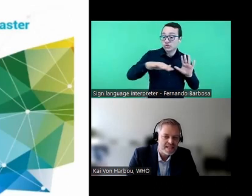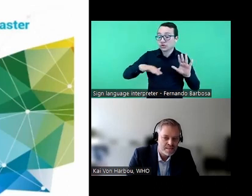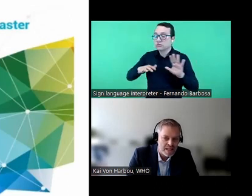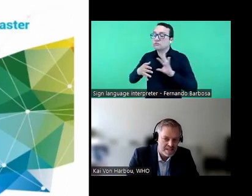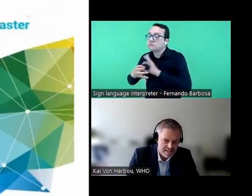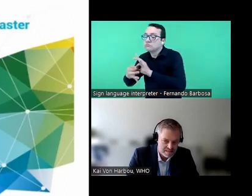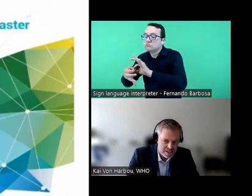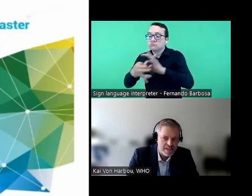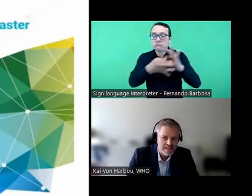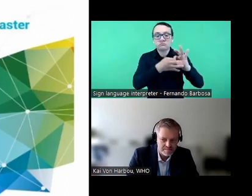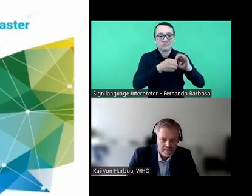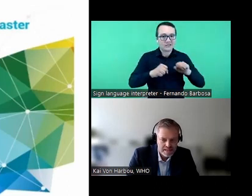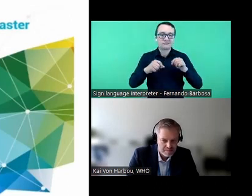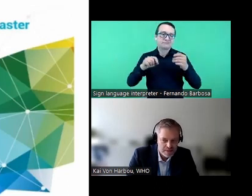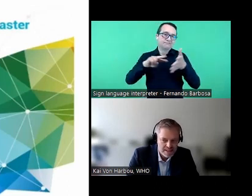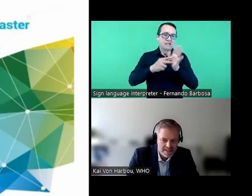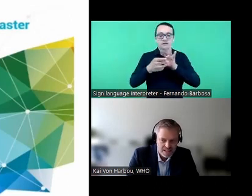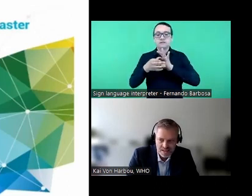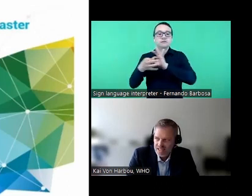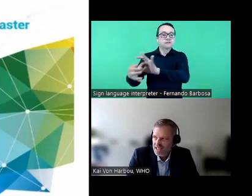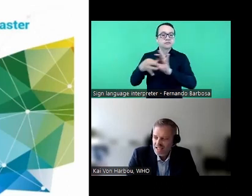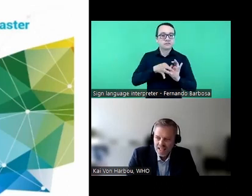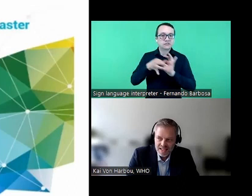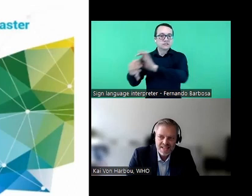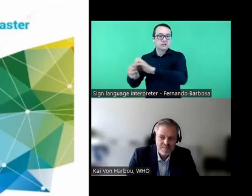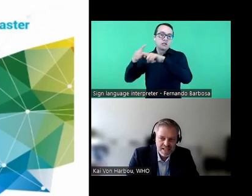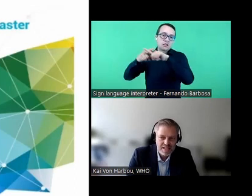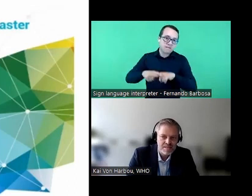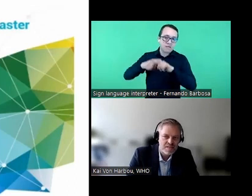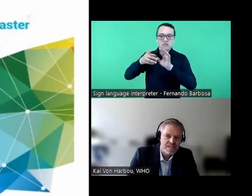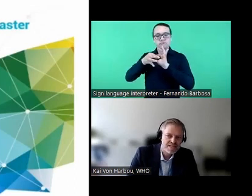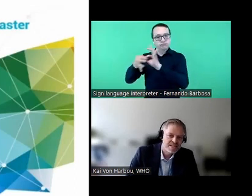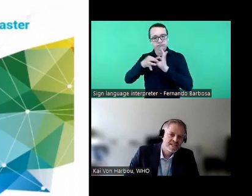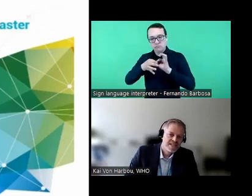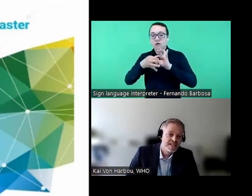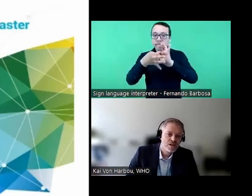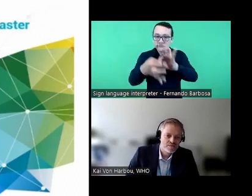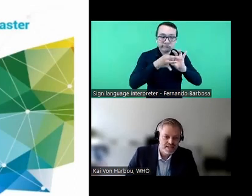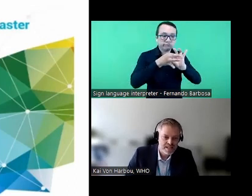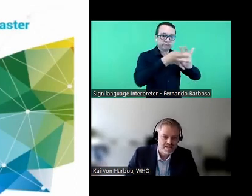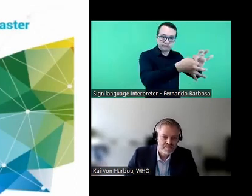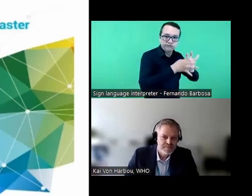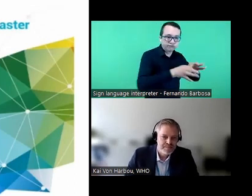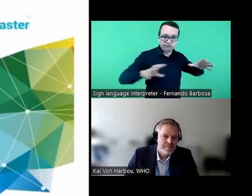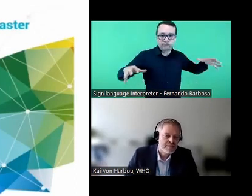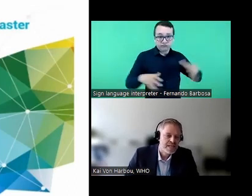critical interdependencies between them, between these sectors. And this is particularly prevalent in the urban